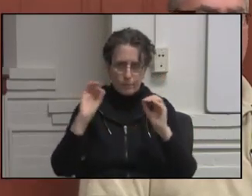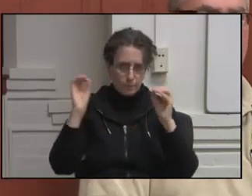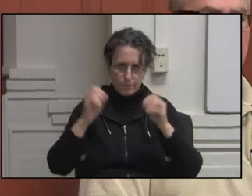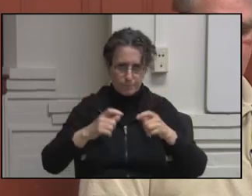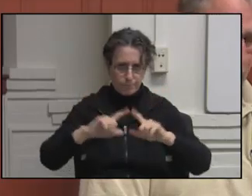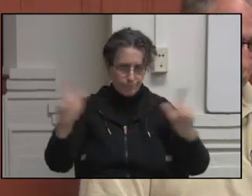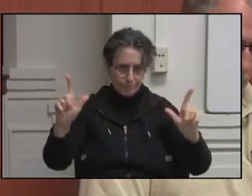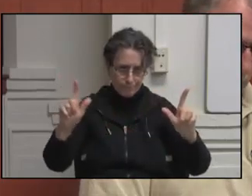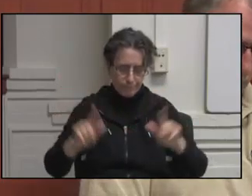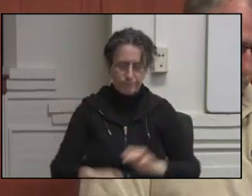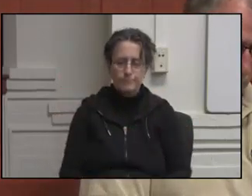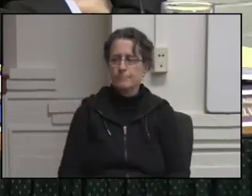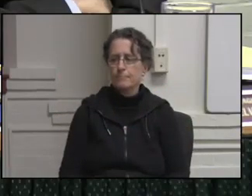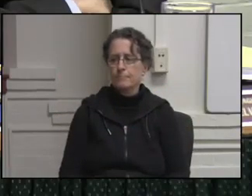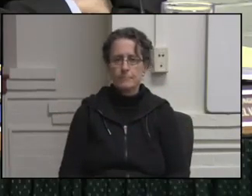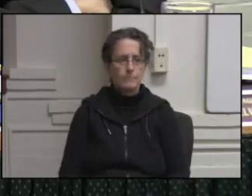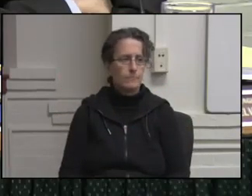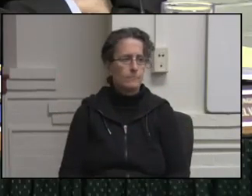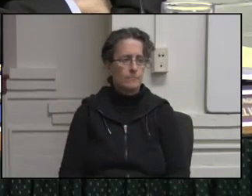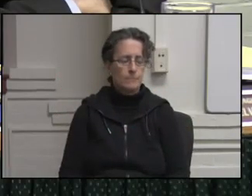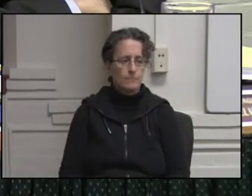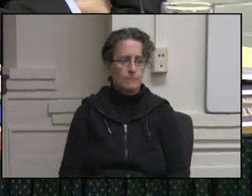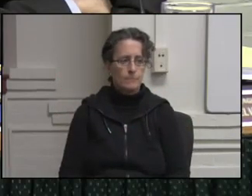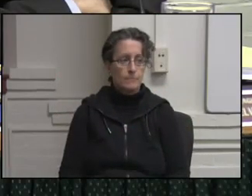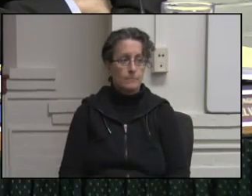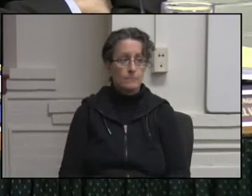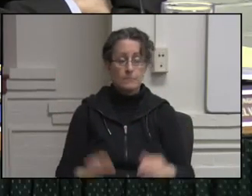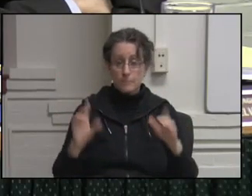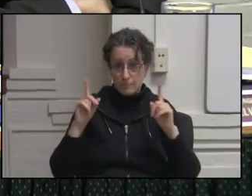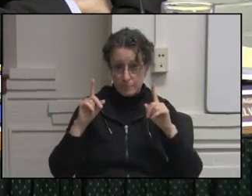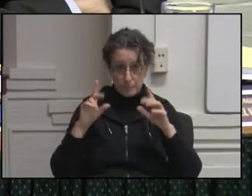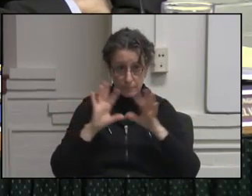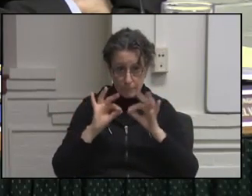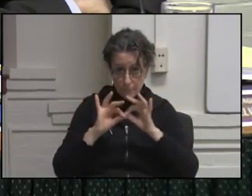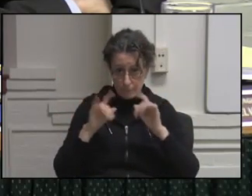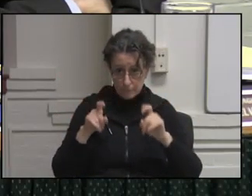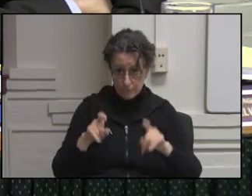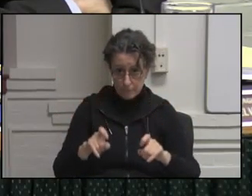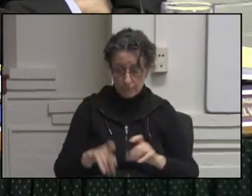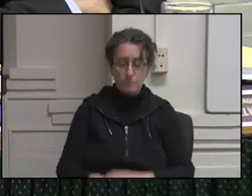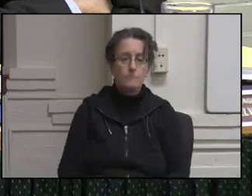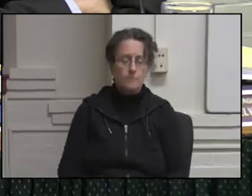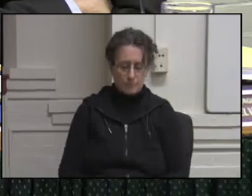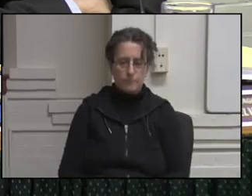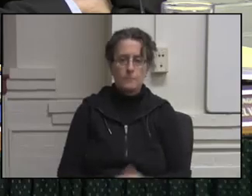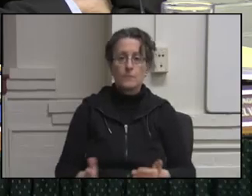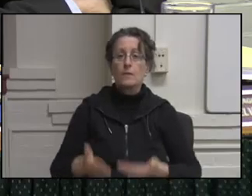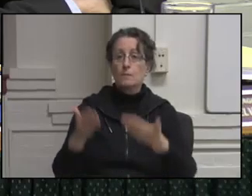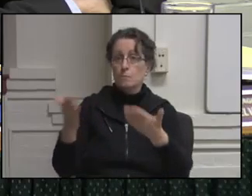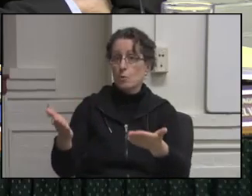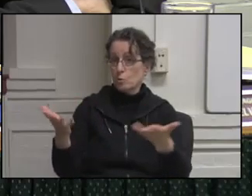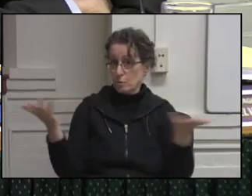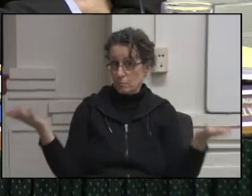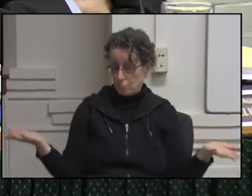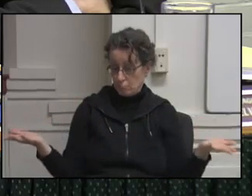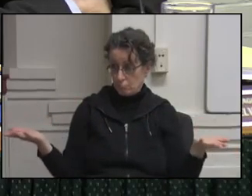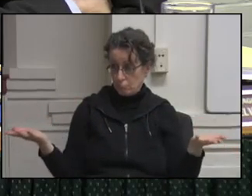welcome. Further public comment or question? Okay, the motion is already on the table